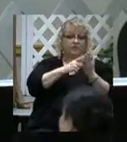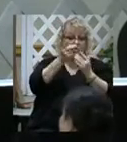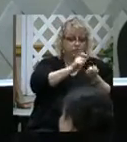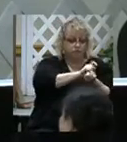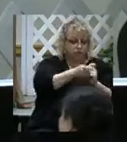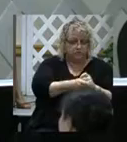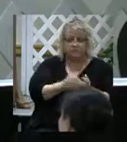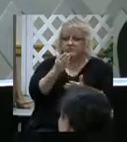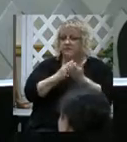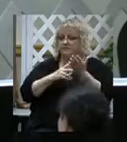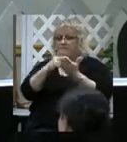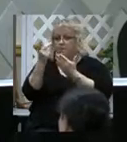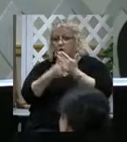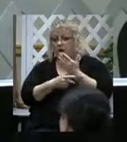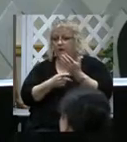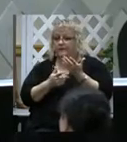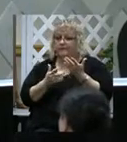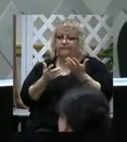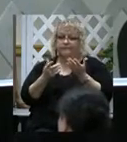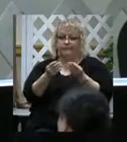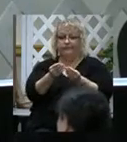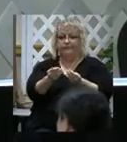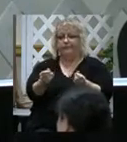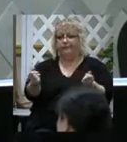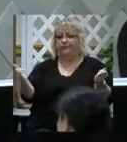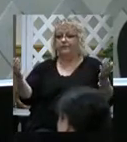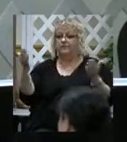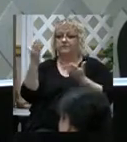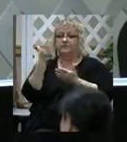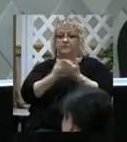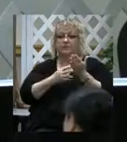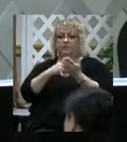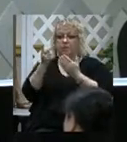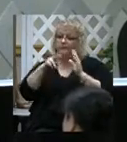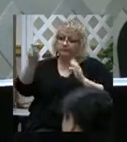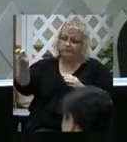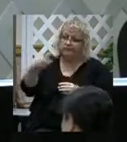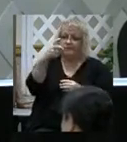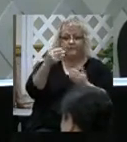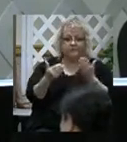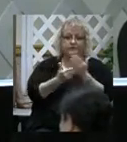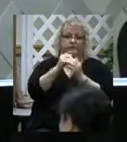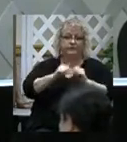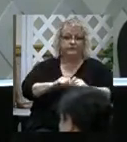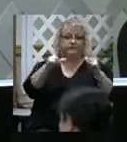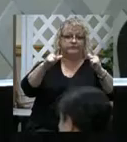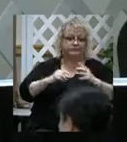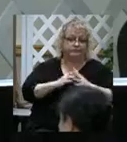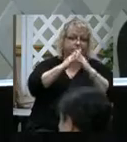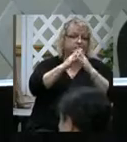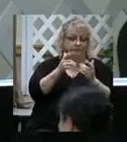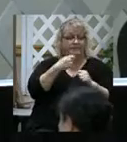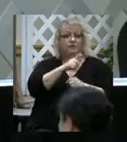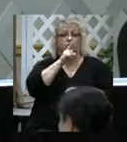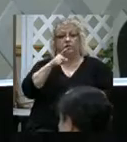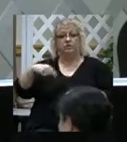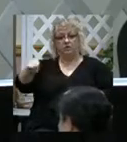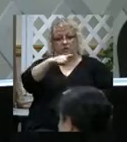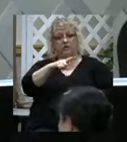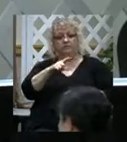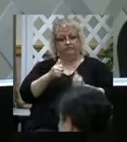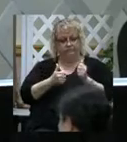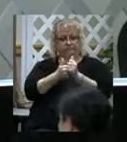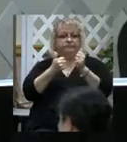change. Some programs kind of, fade out. New programs appear. So we need to make sure that we